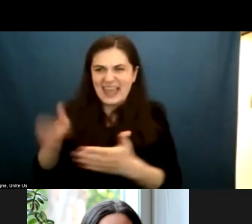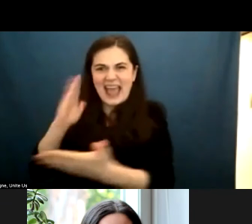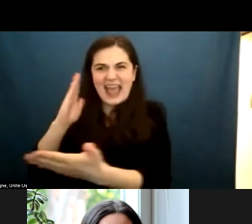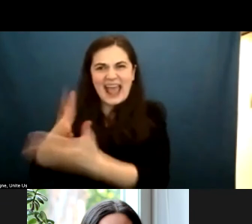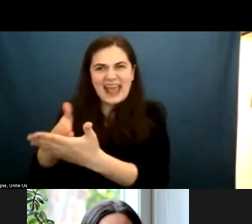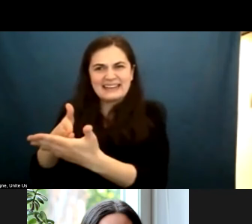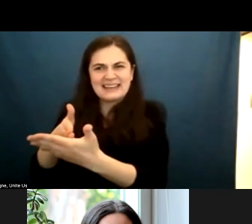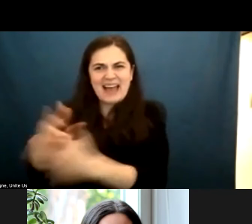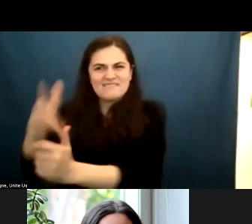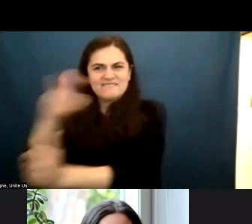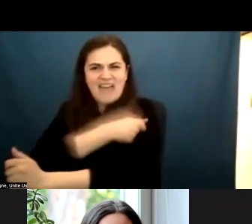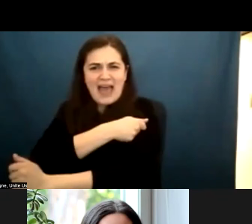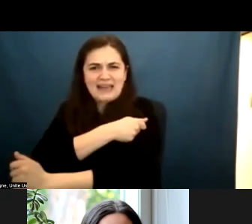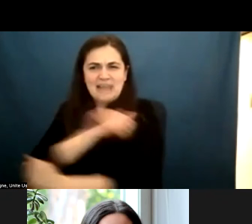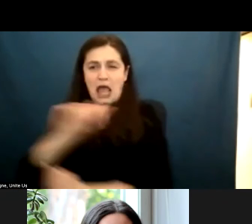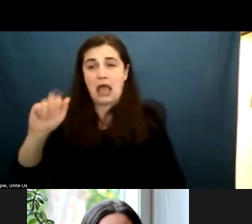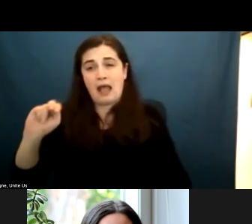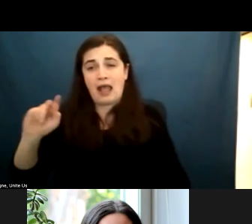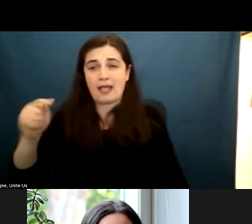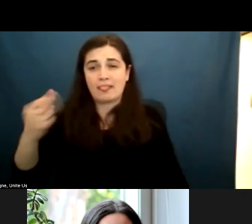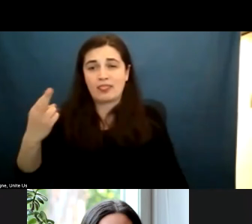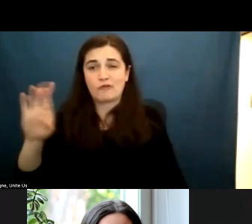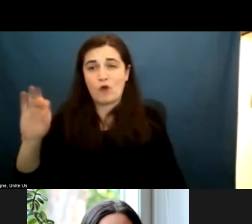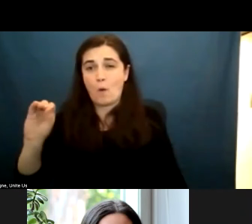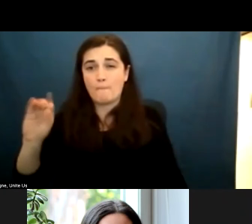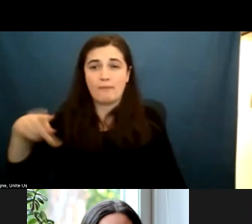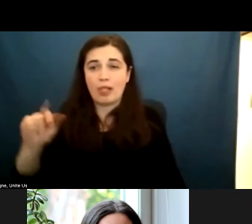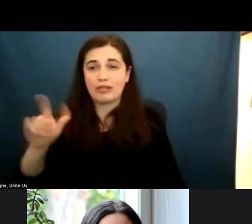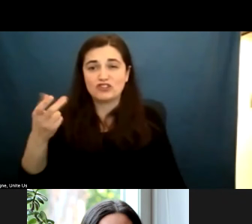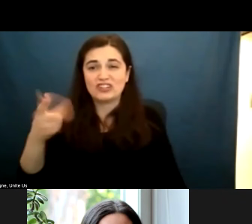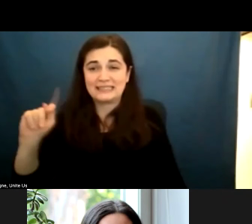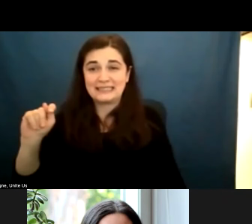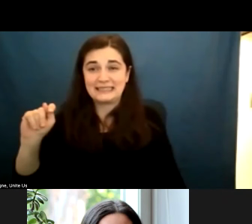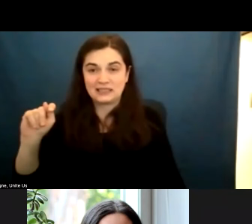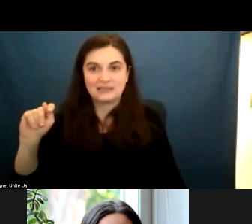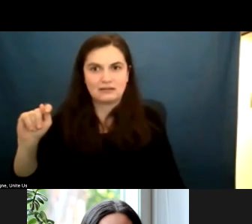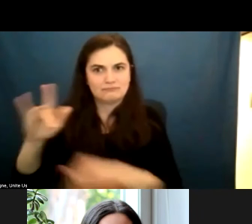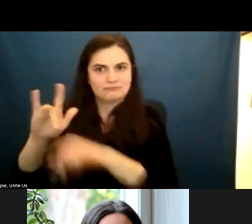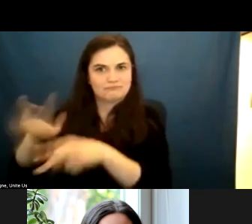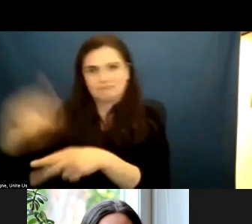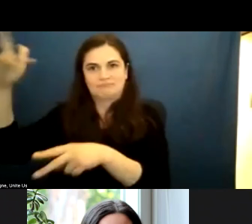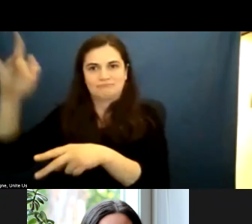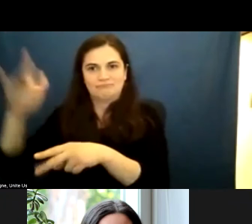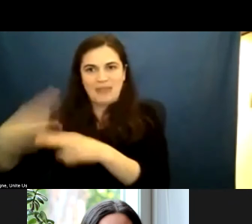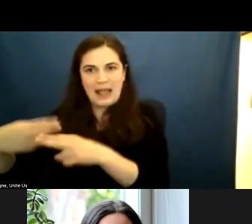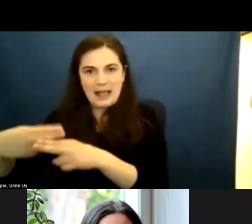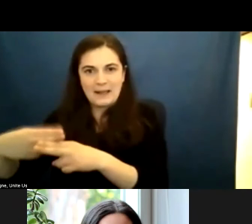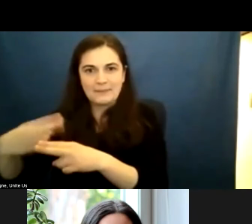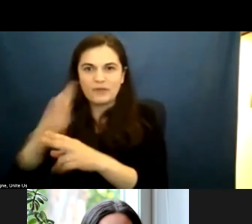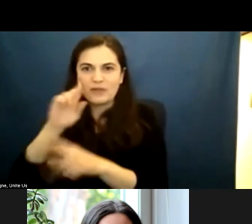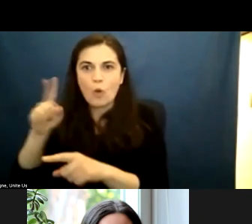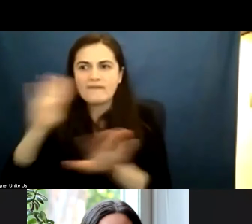different kind of flavors of anti-vaxxers. You know, there are the anti-vaxxers that are very focused on kind of health